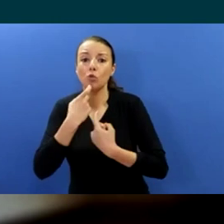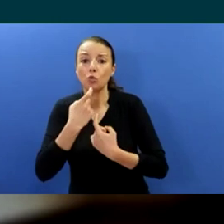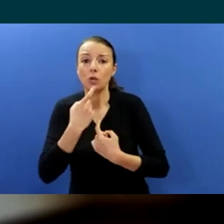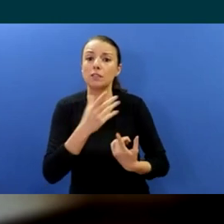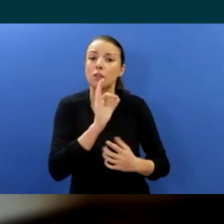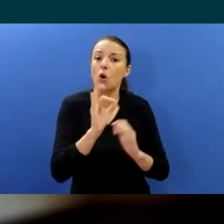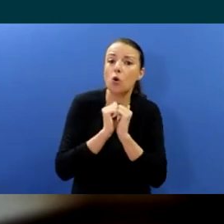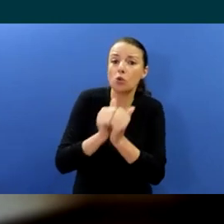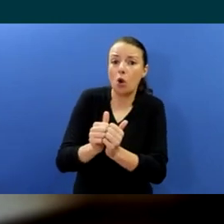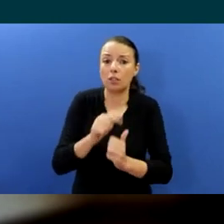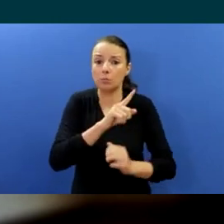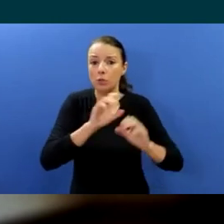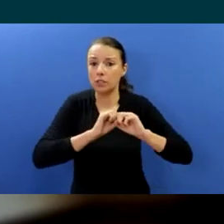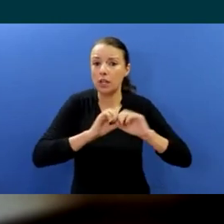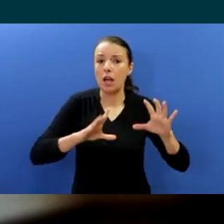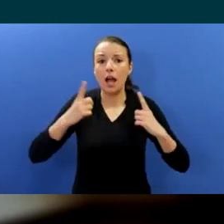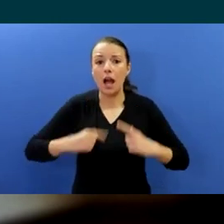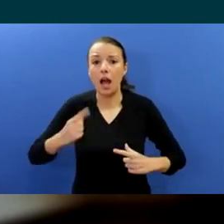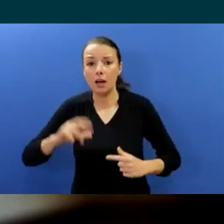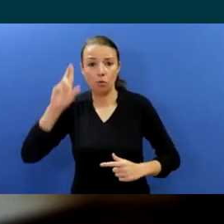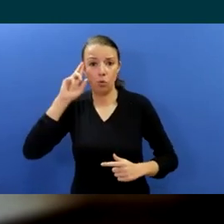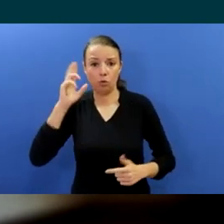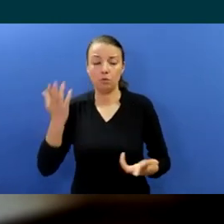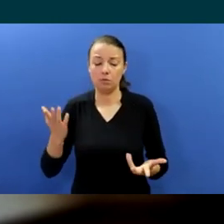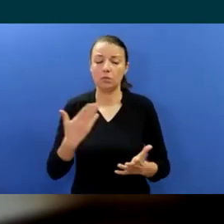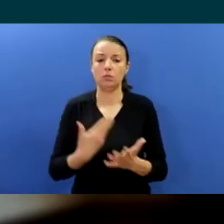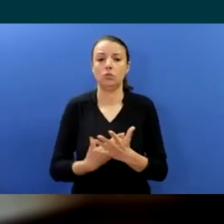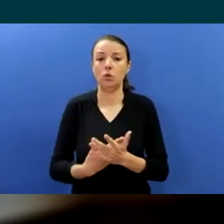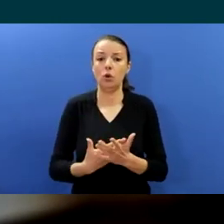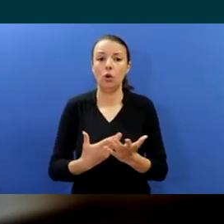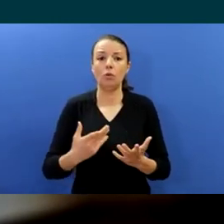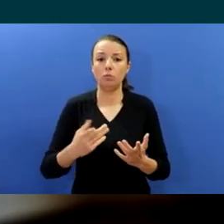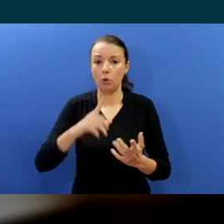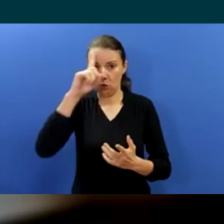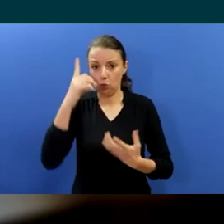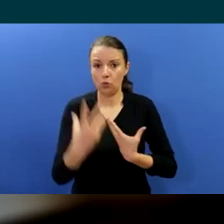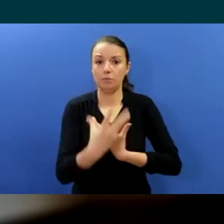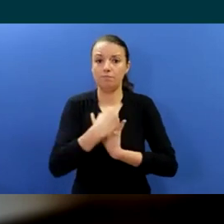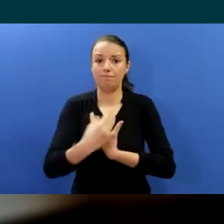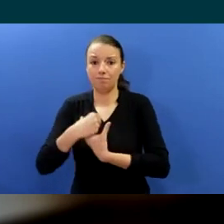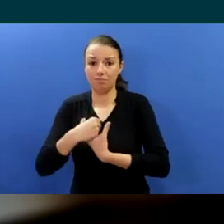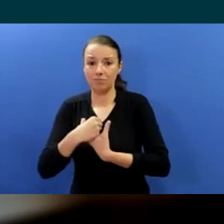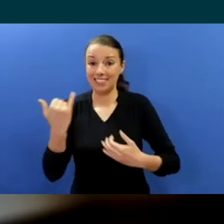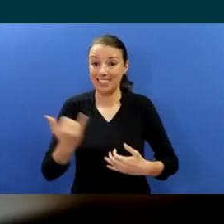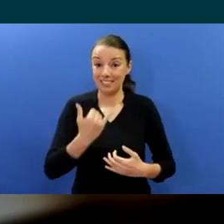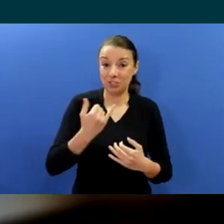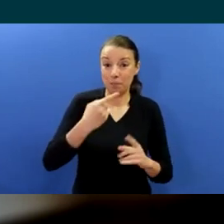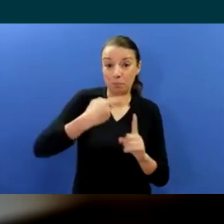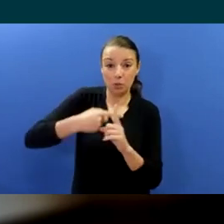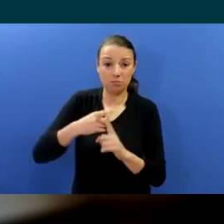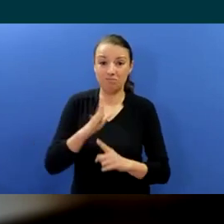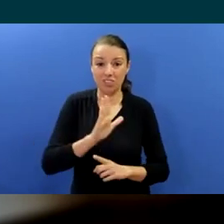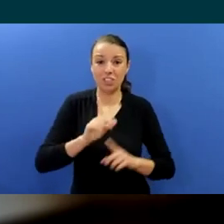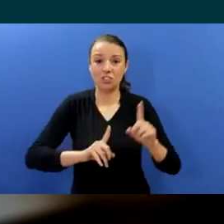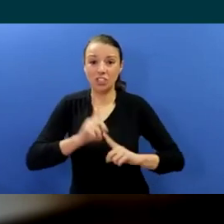risk to be excluded because it's a very complex matter. So first of all, what